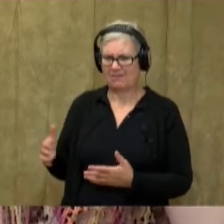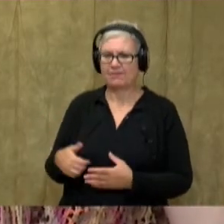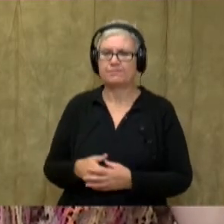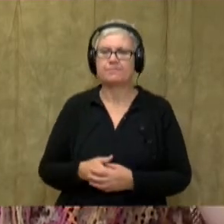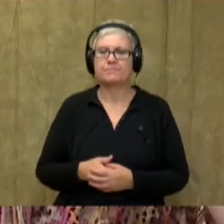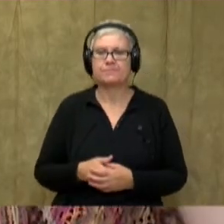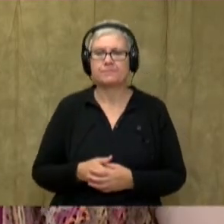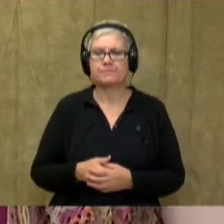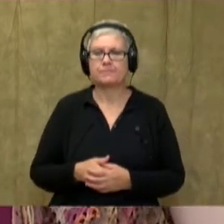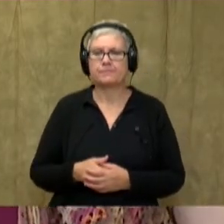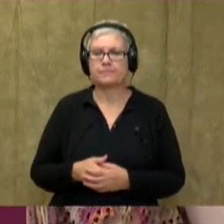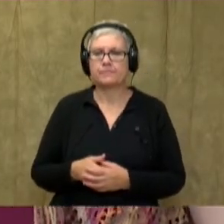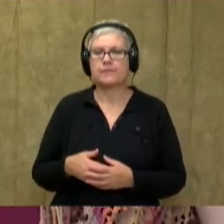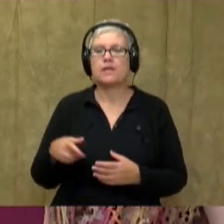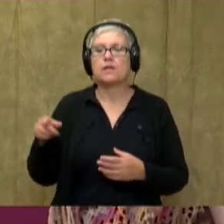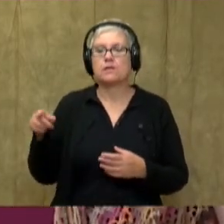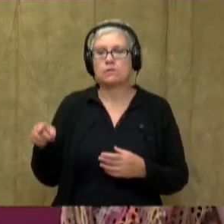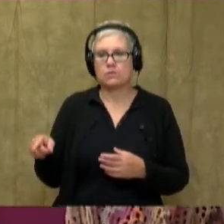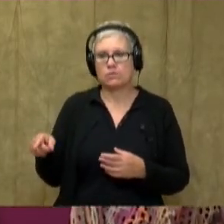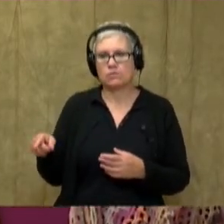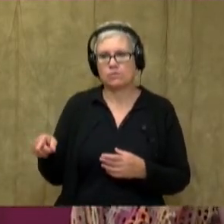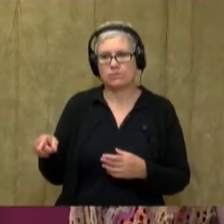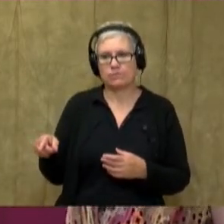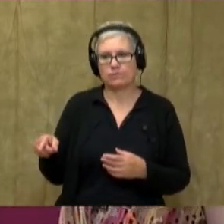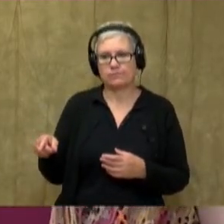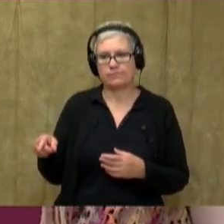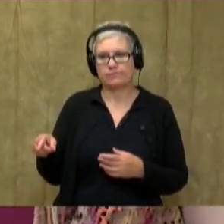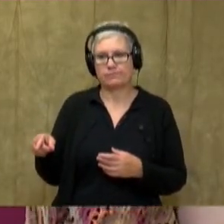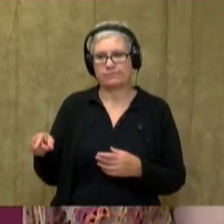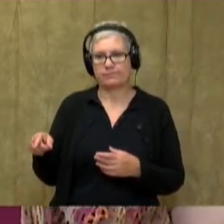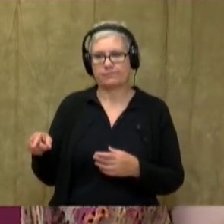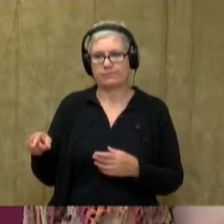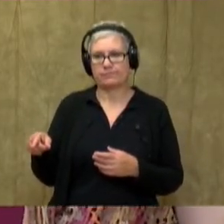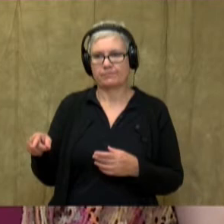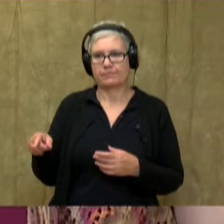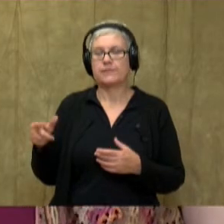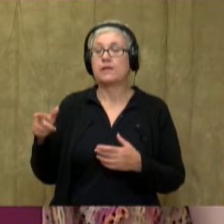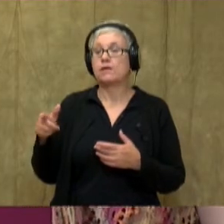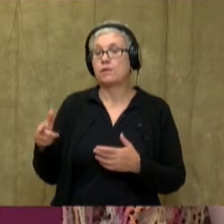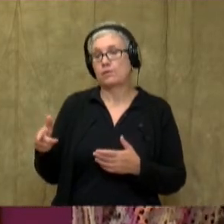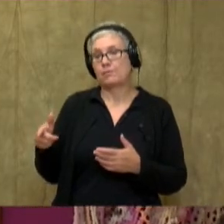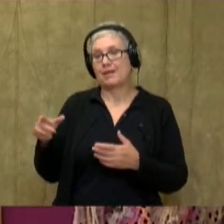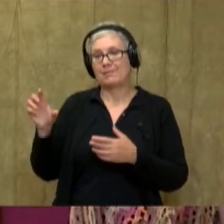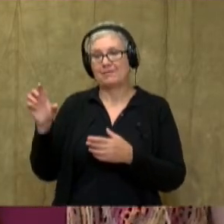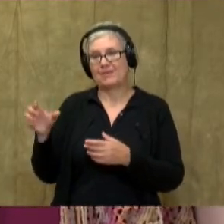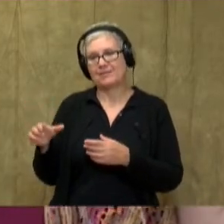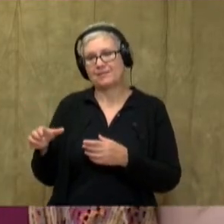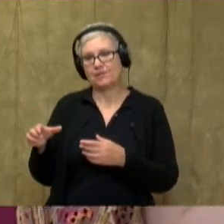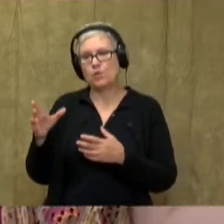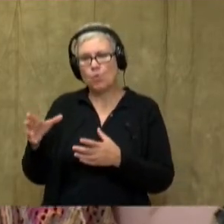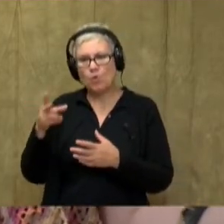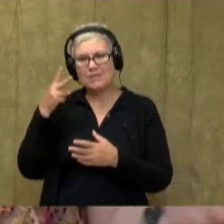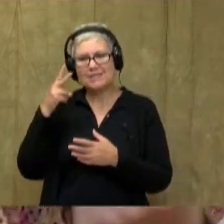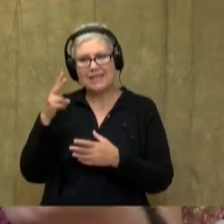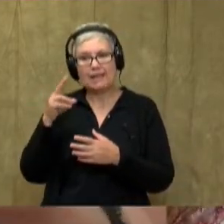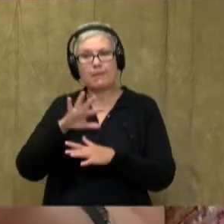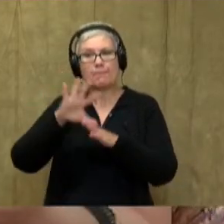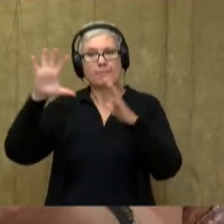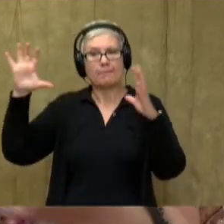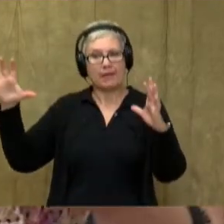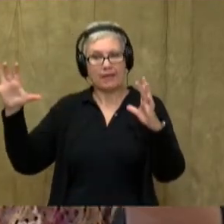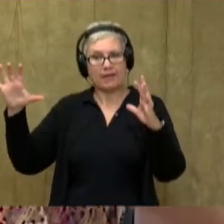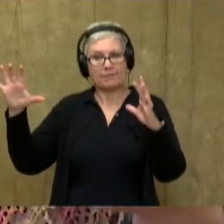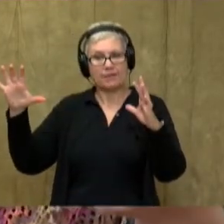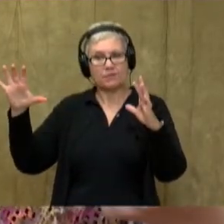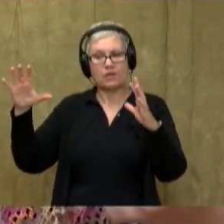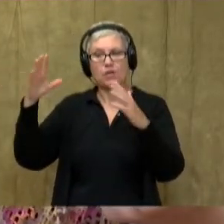why people are disagreeing with you, they're going to say, well, you missed the whole point of why I feel the way that I do. So you